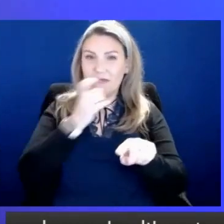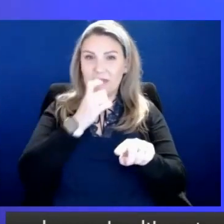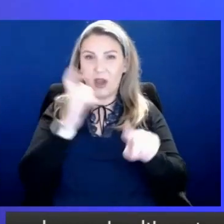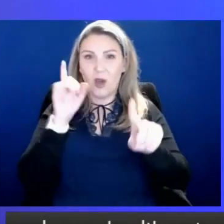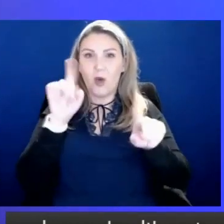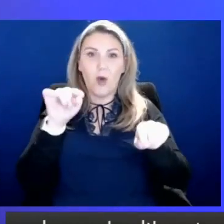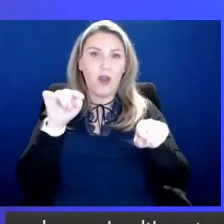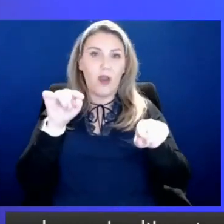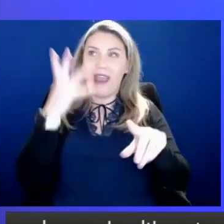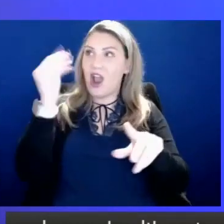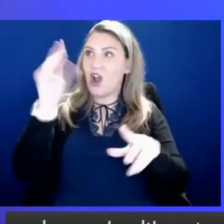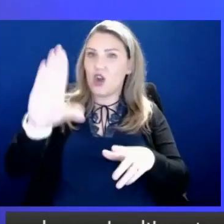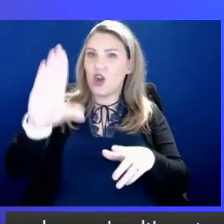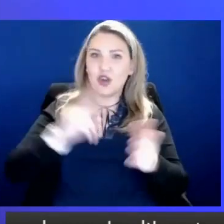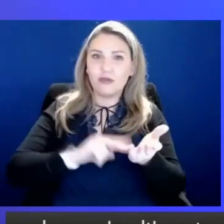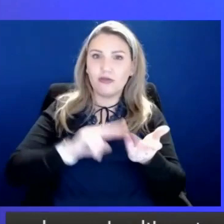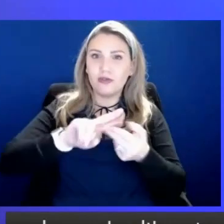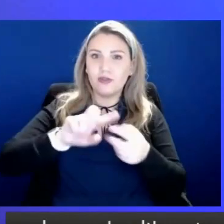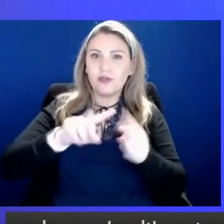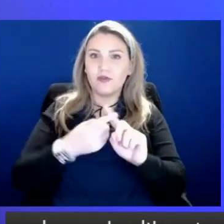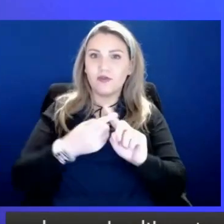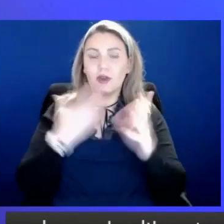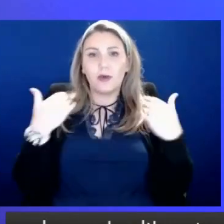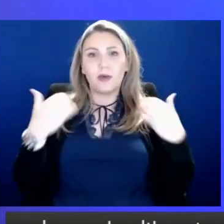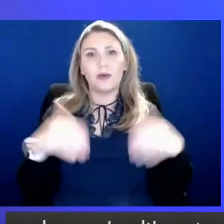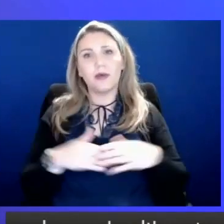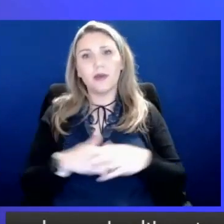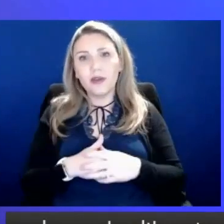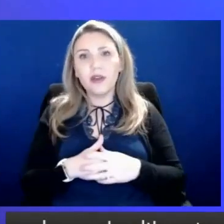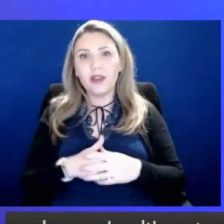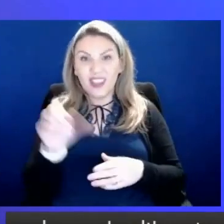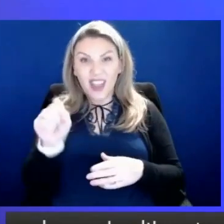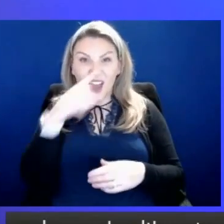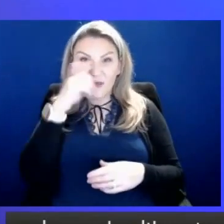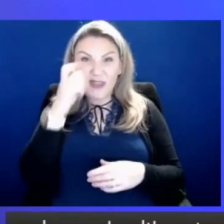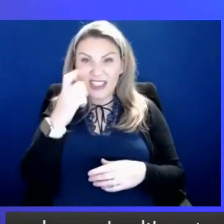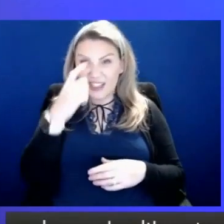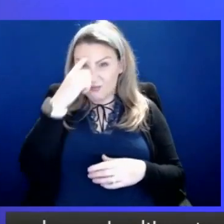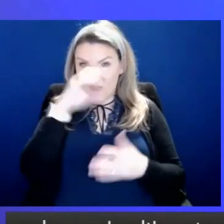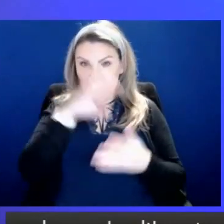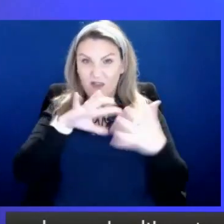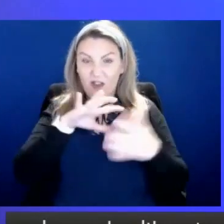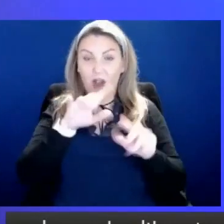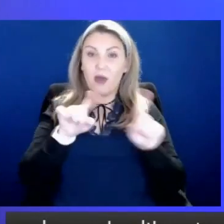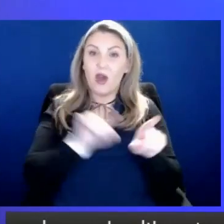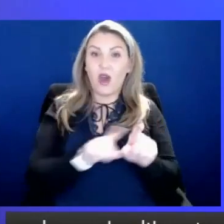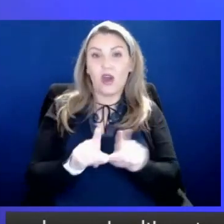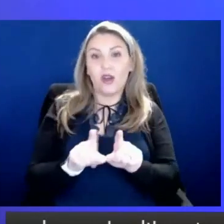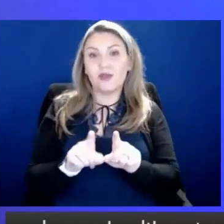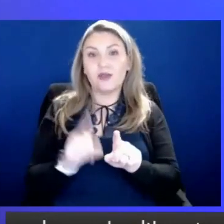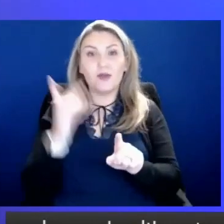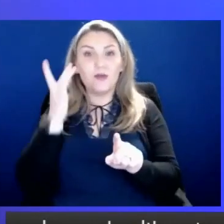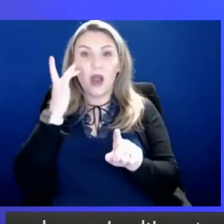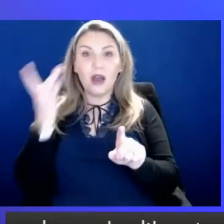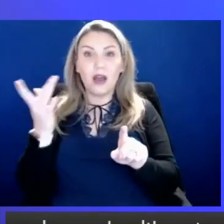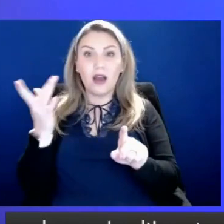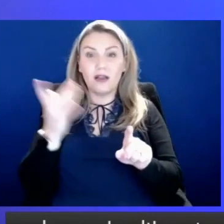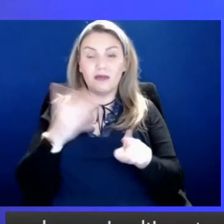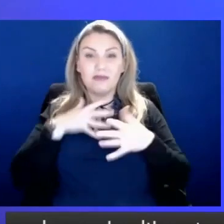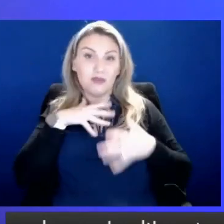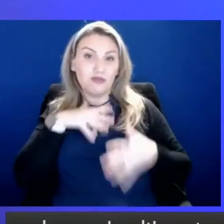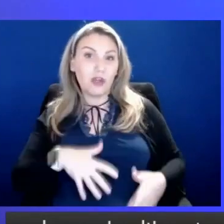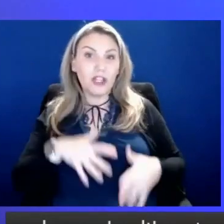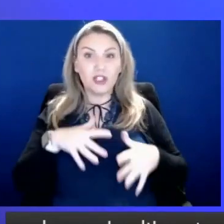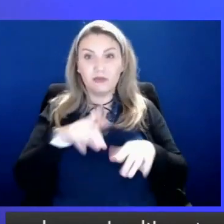friends. That it's probably, yes, because some of the brain fog, but it's also too, probably some of the depression piece, just